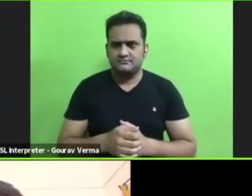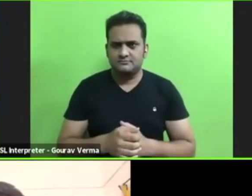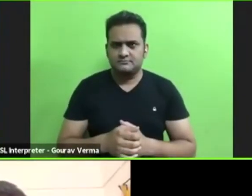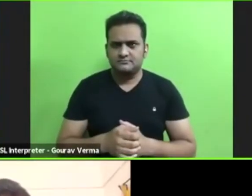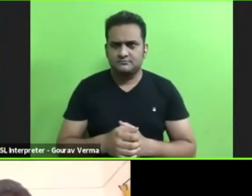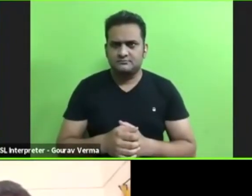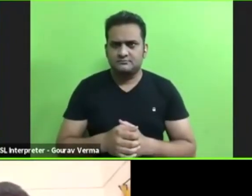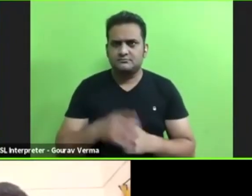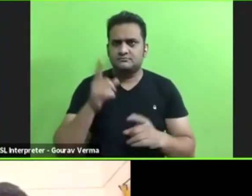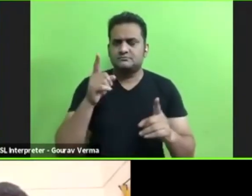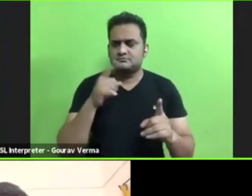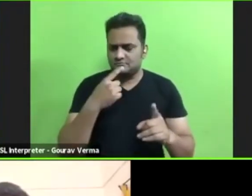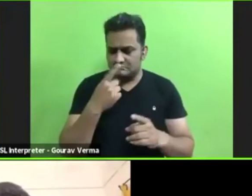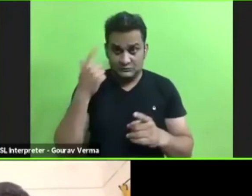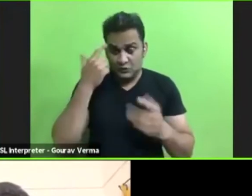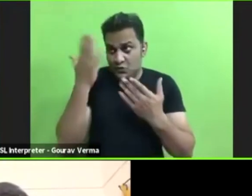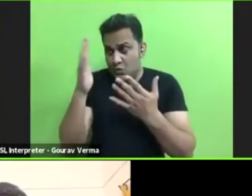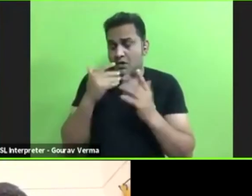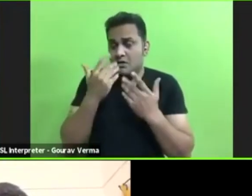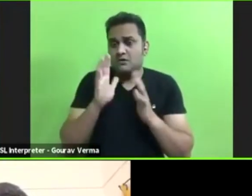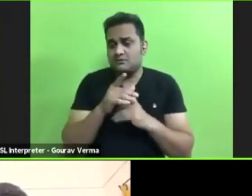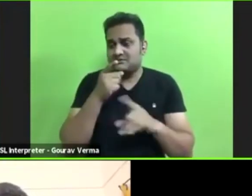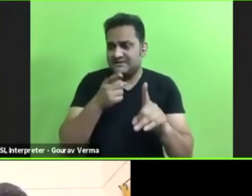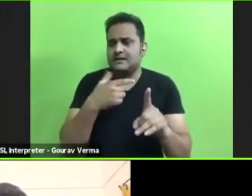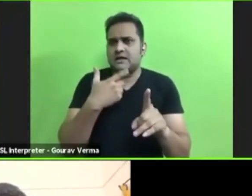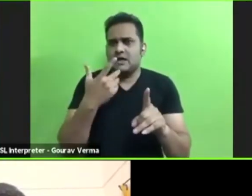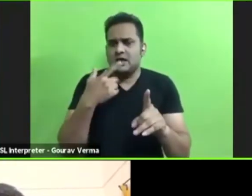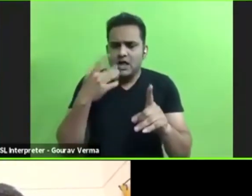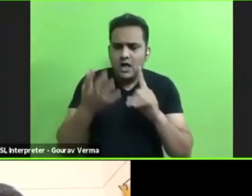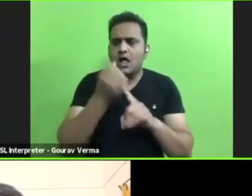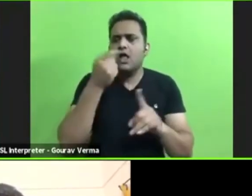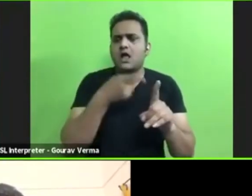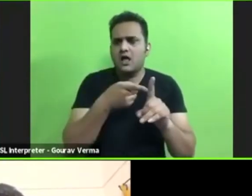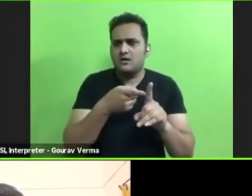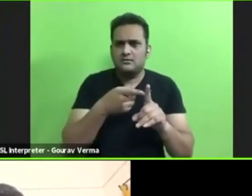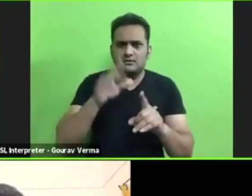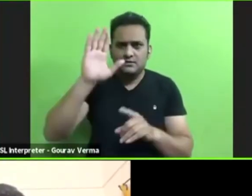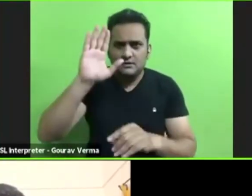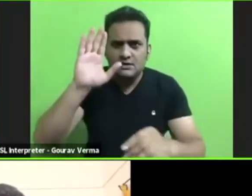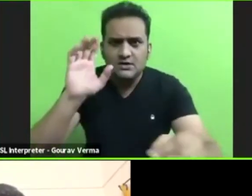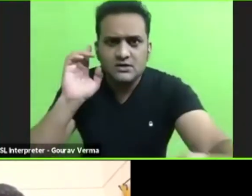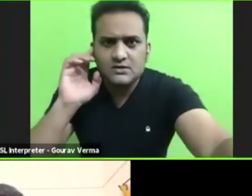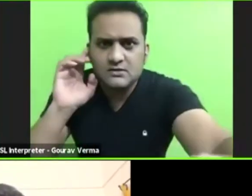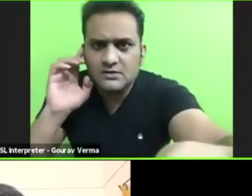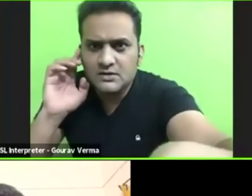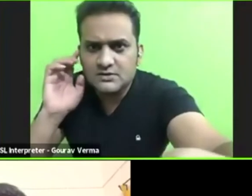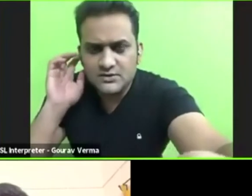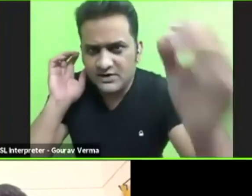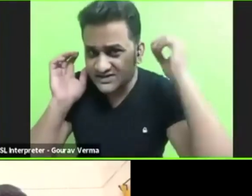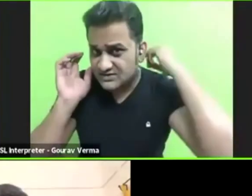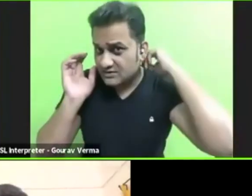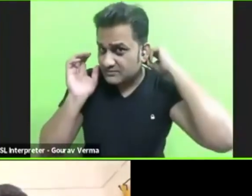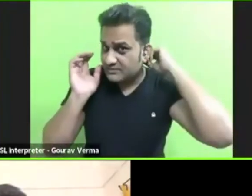which is we don't know, but when that came to my discovery, and then of course there was a very interesting distillation of that.